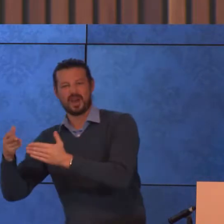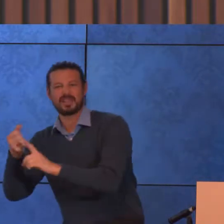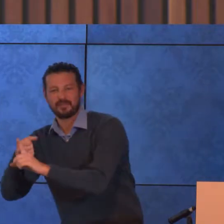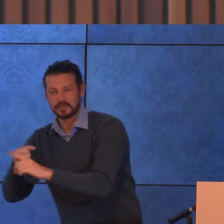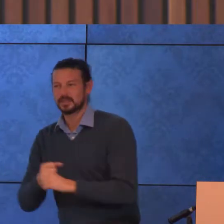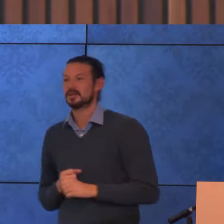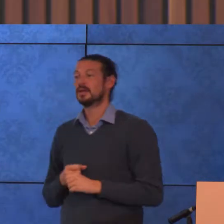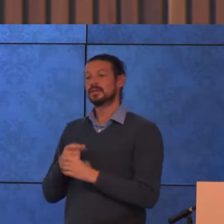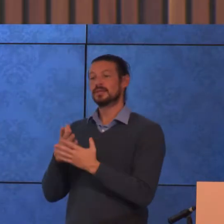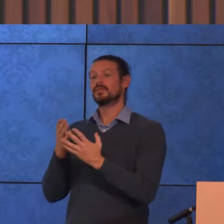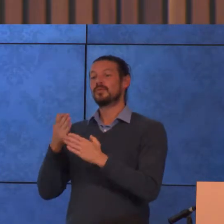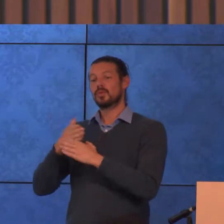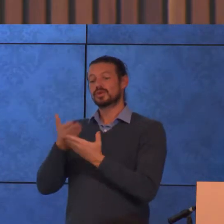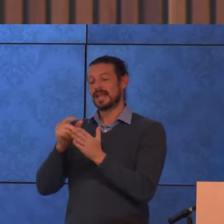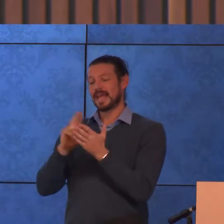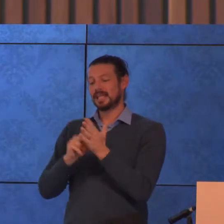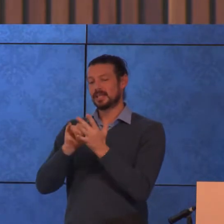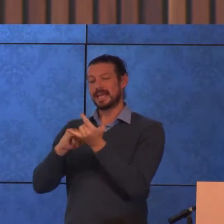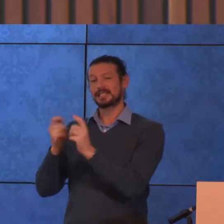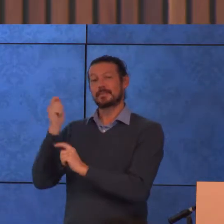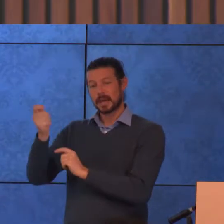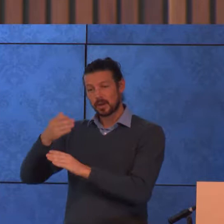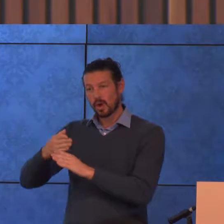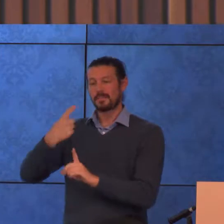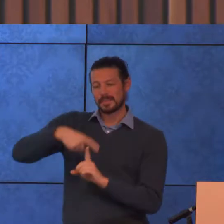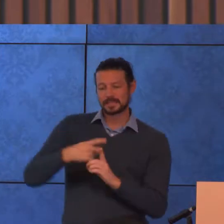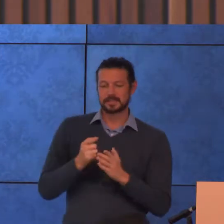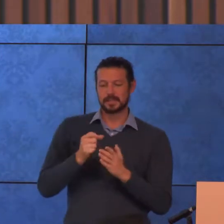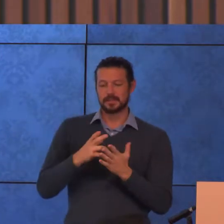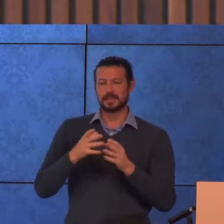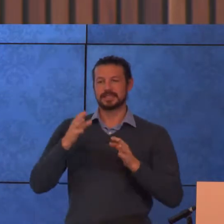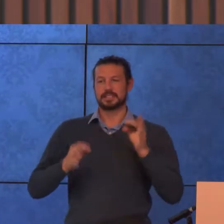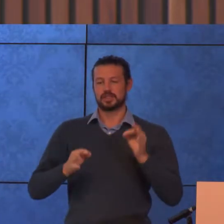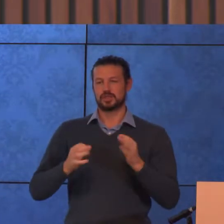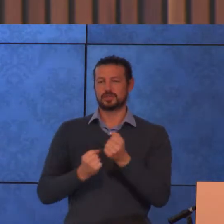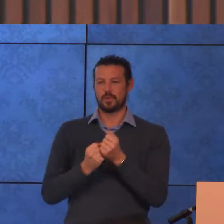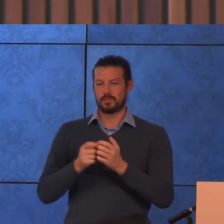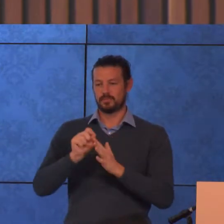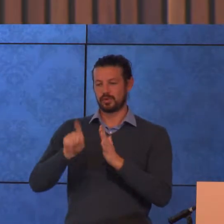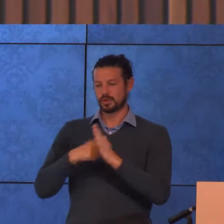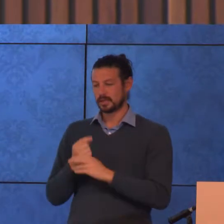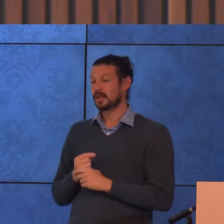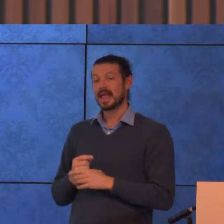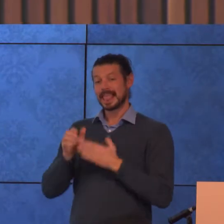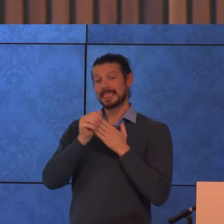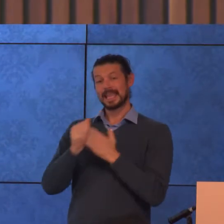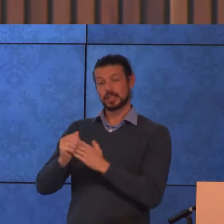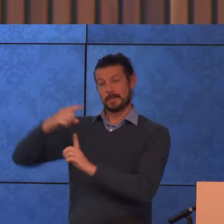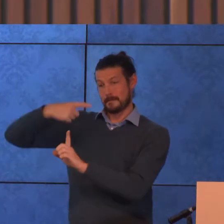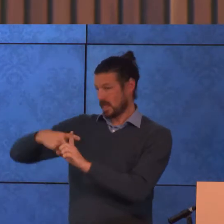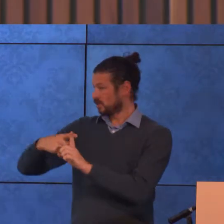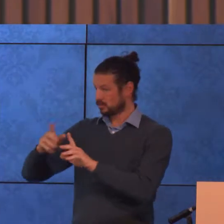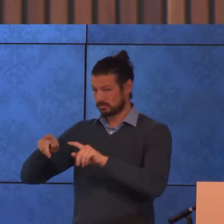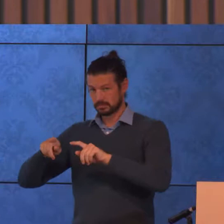NDIS appeals work, and also runs the Decision Support Project. Leadership Plus provides advocacy to literally hundreds of people